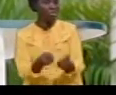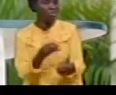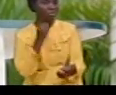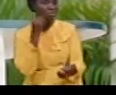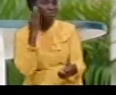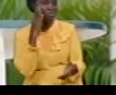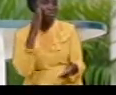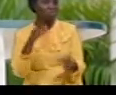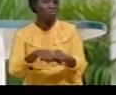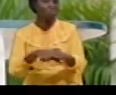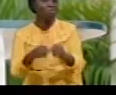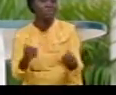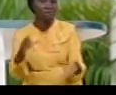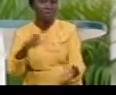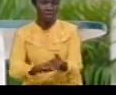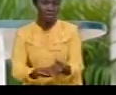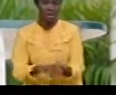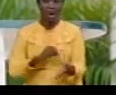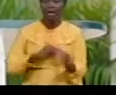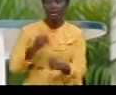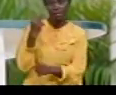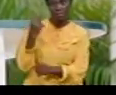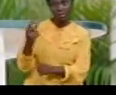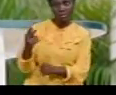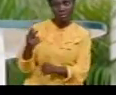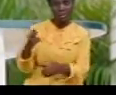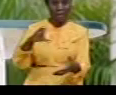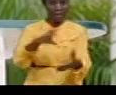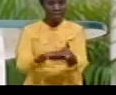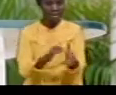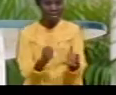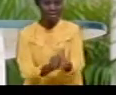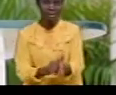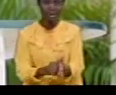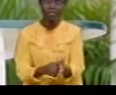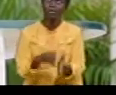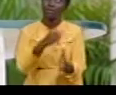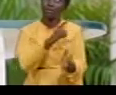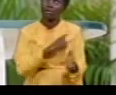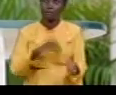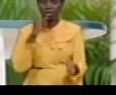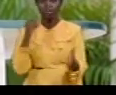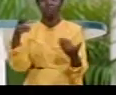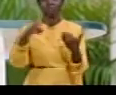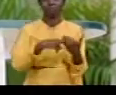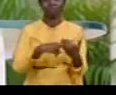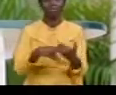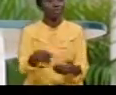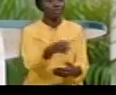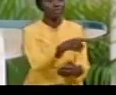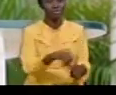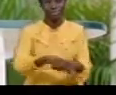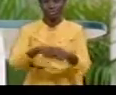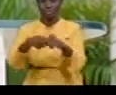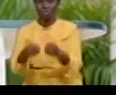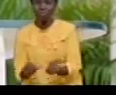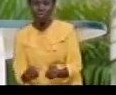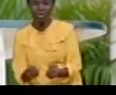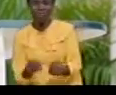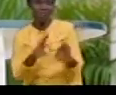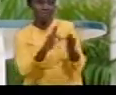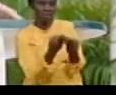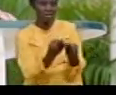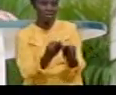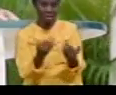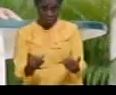is restoring. Broken homes, receive restoration. Broken family, receive